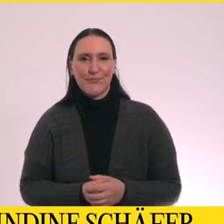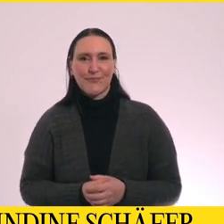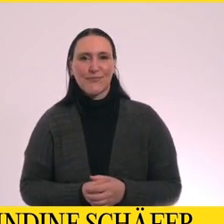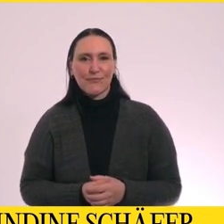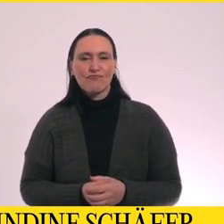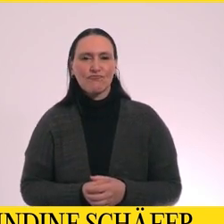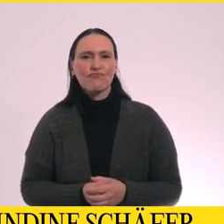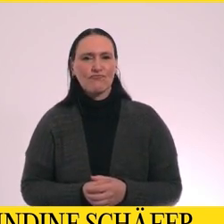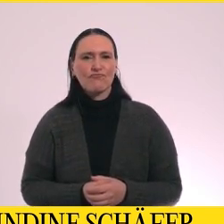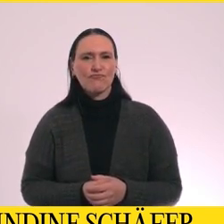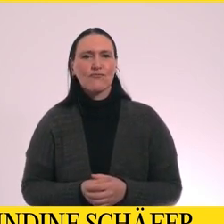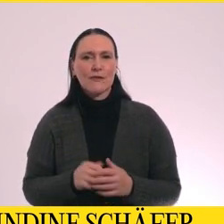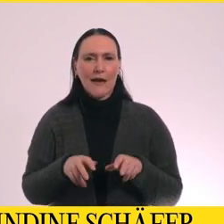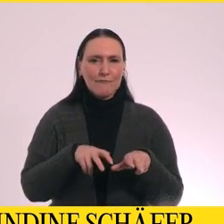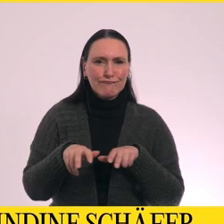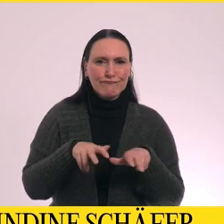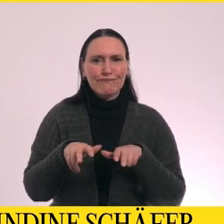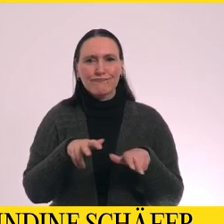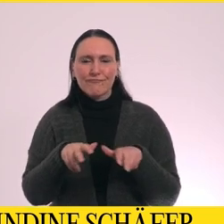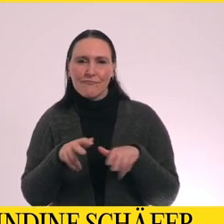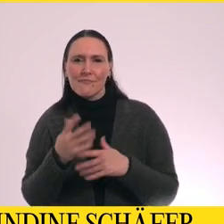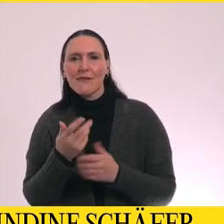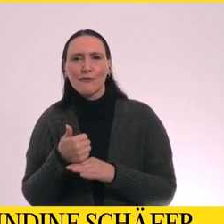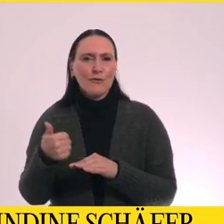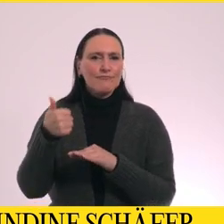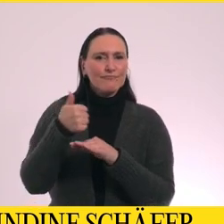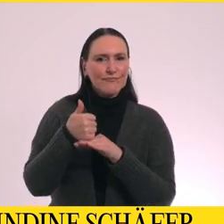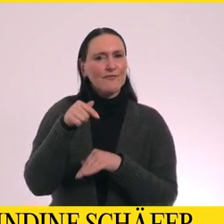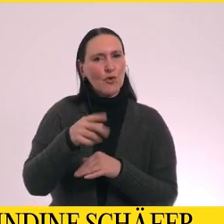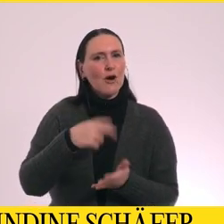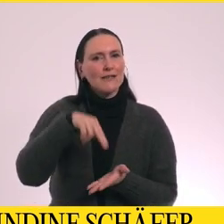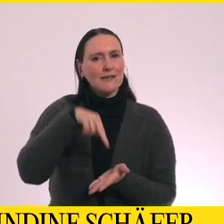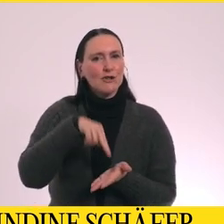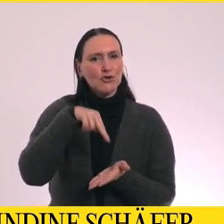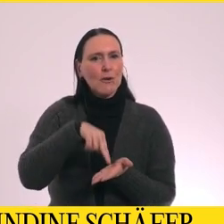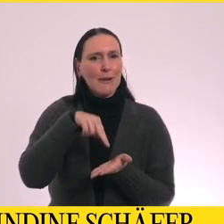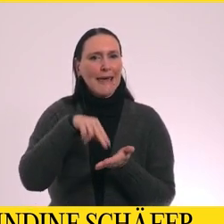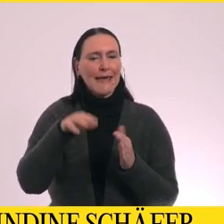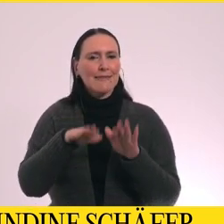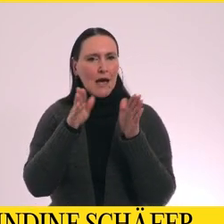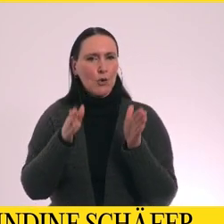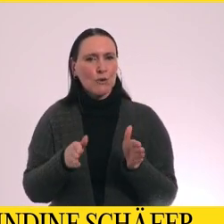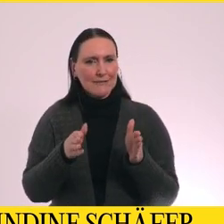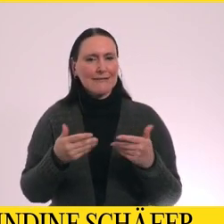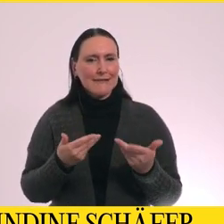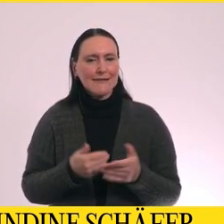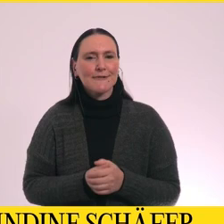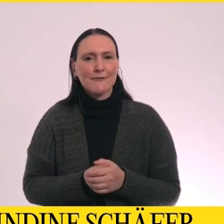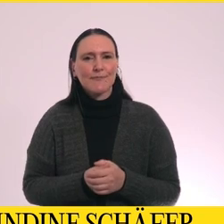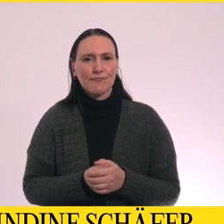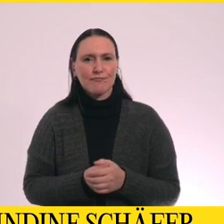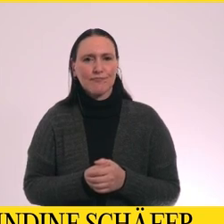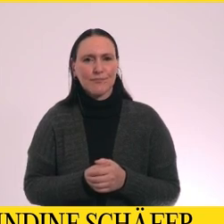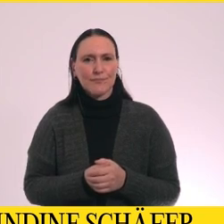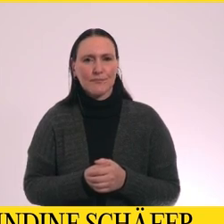general manager of the Weekend Trampoline House. And I was also involved in the very beginning when